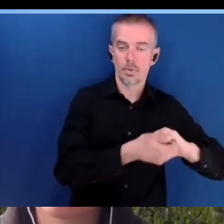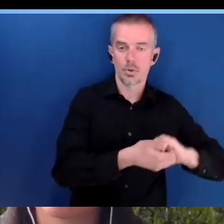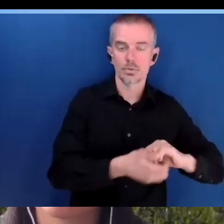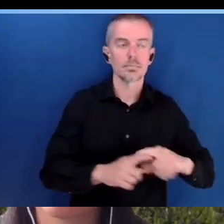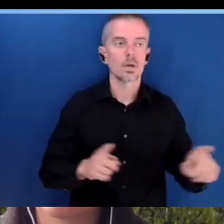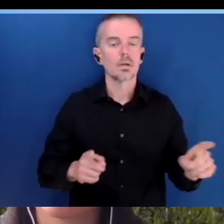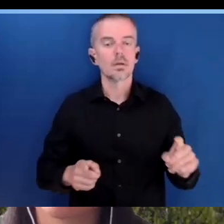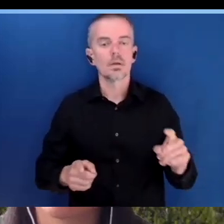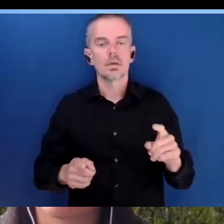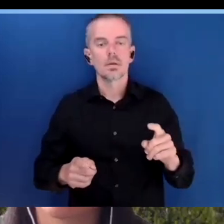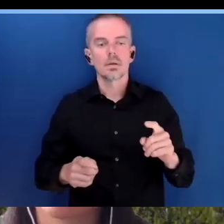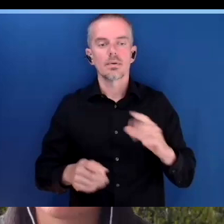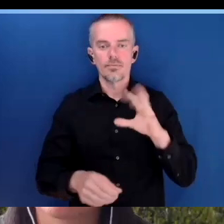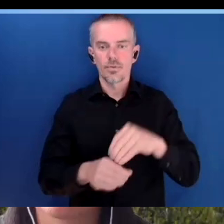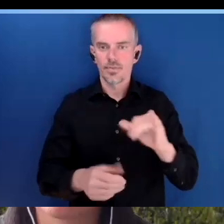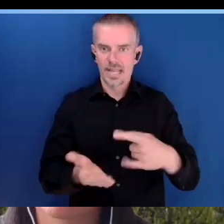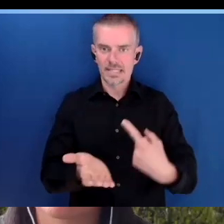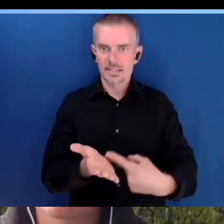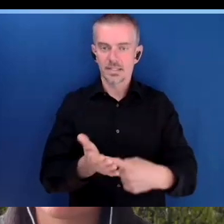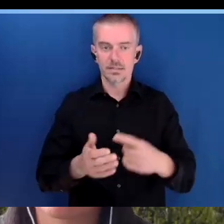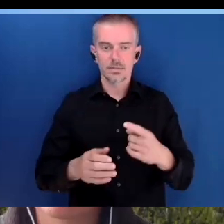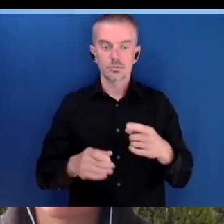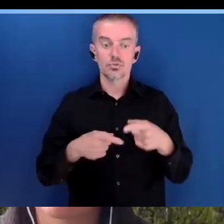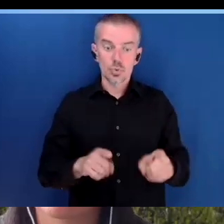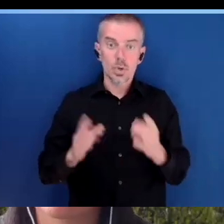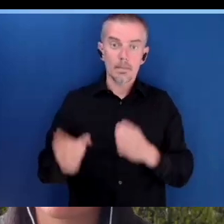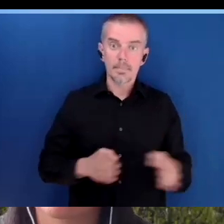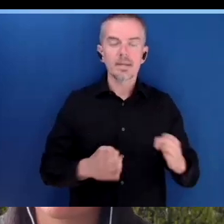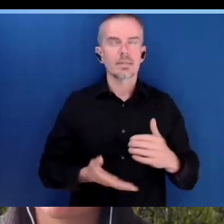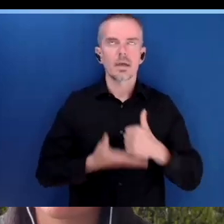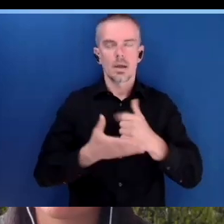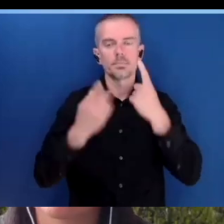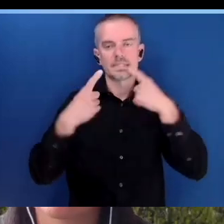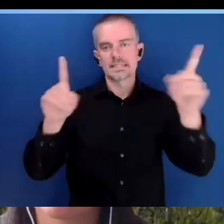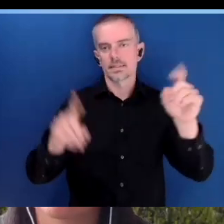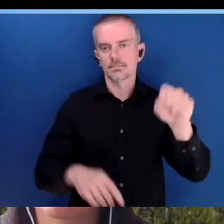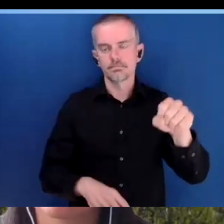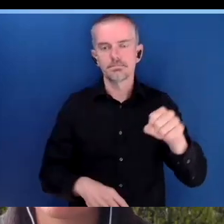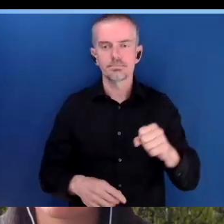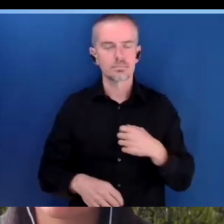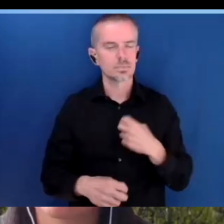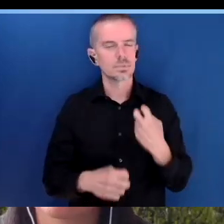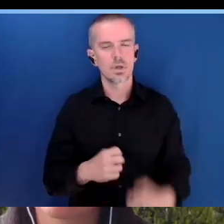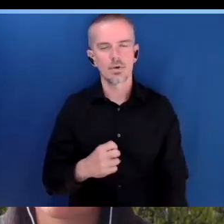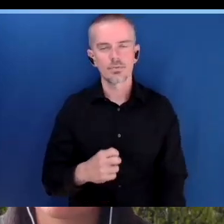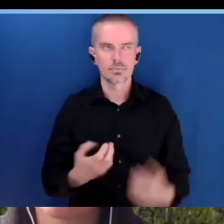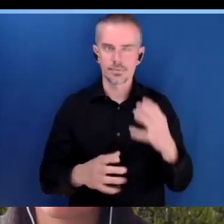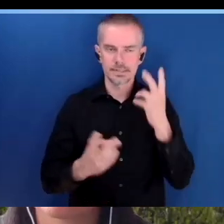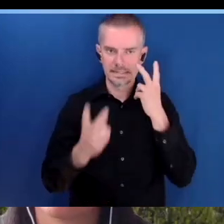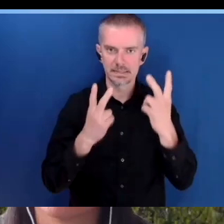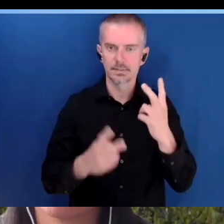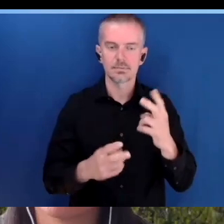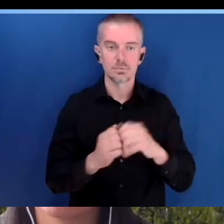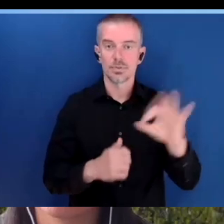at the planning phase is also another path to ensure success. It's really hard, and I've experienced this over time with the